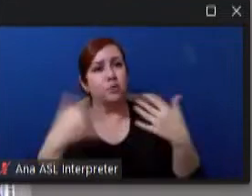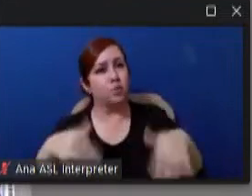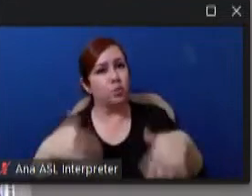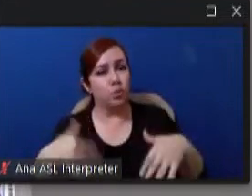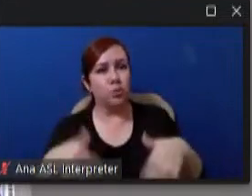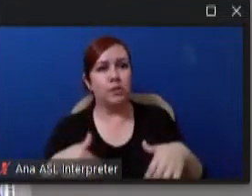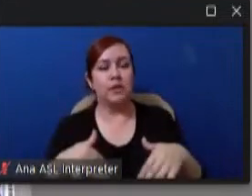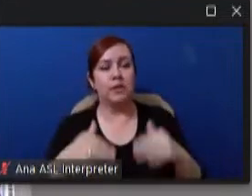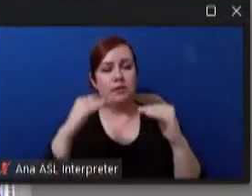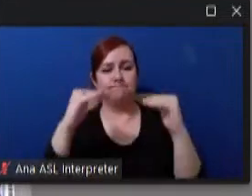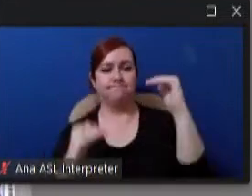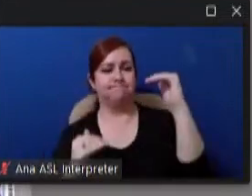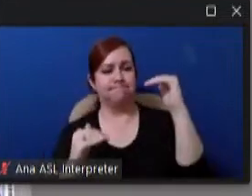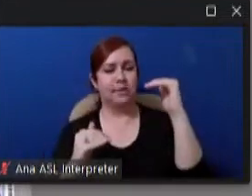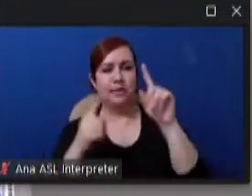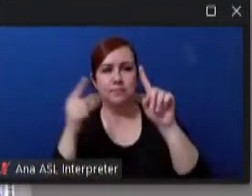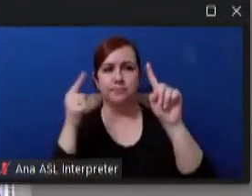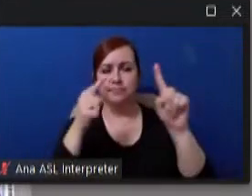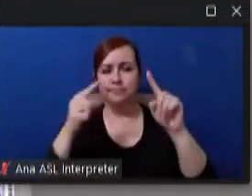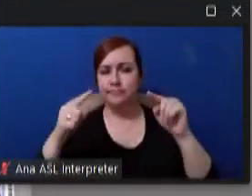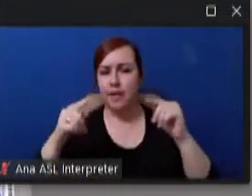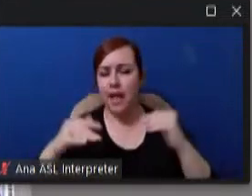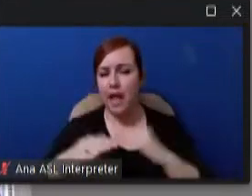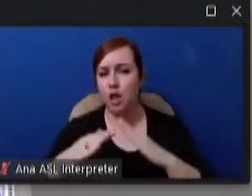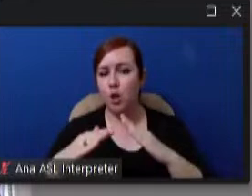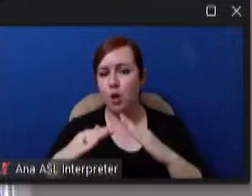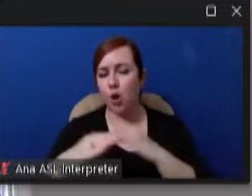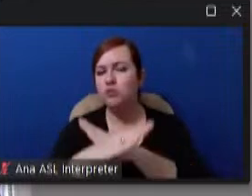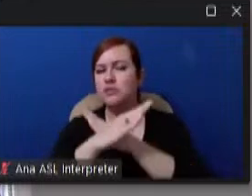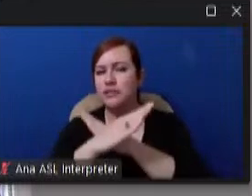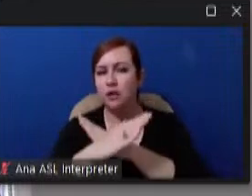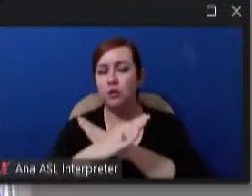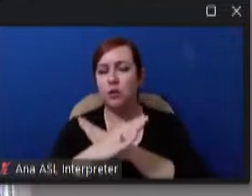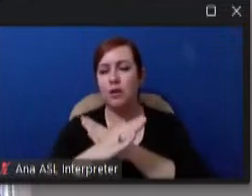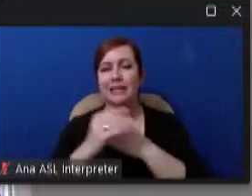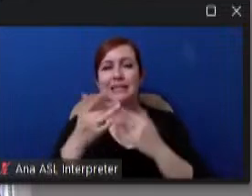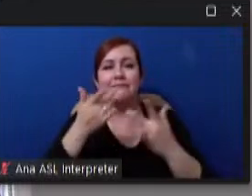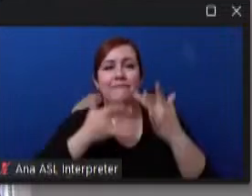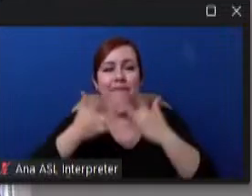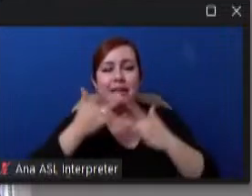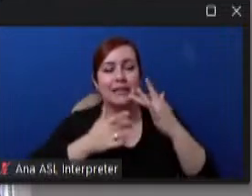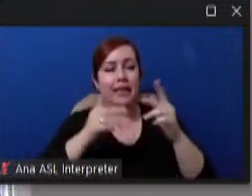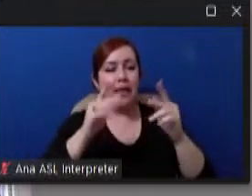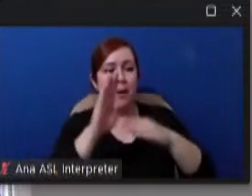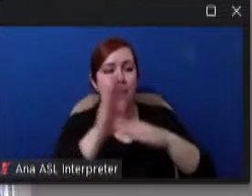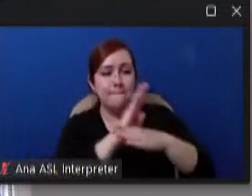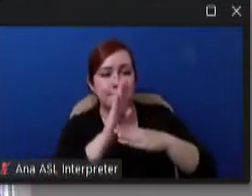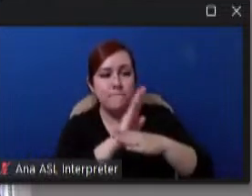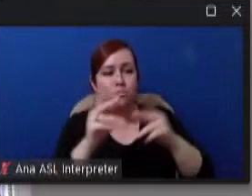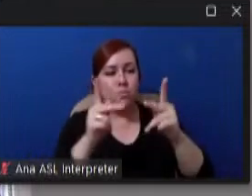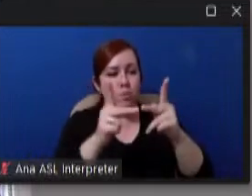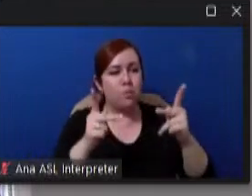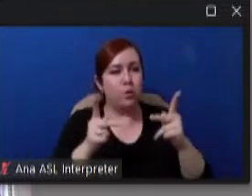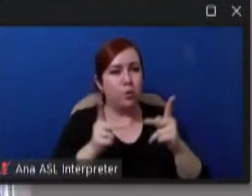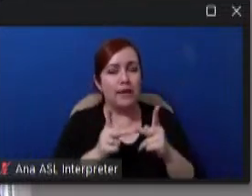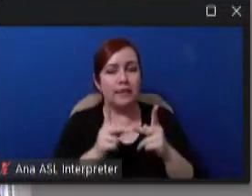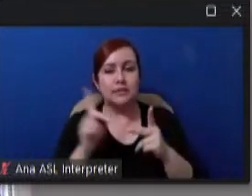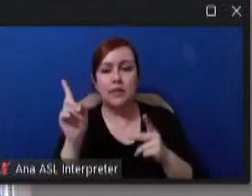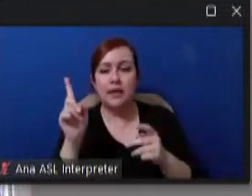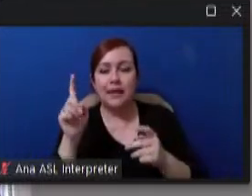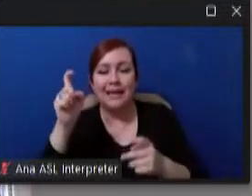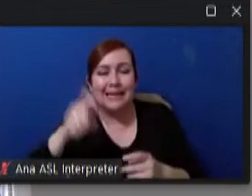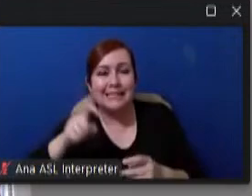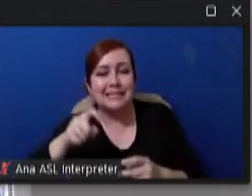requires equitable and specialized support. The obstacle lies in the lack of